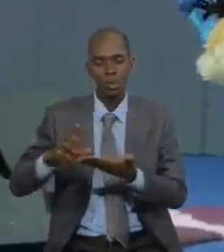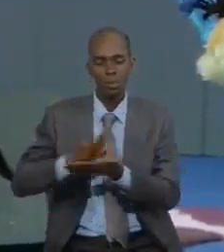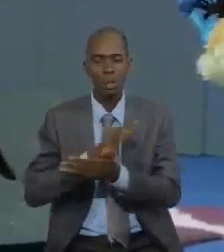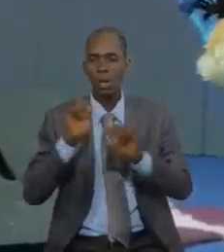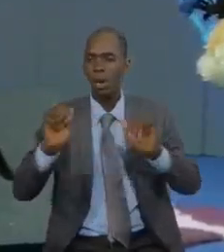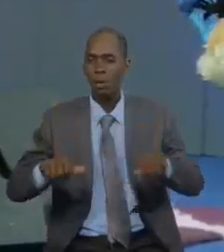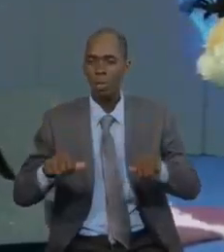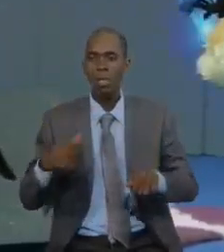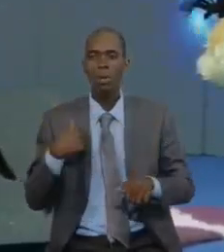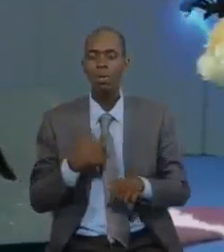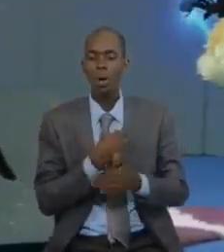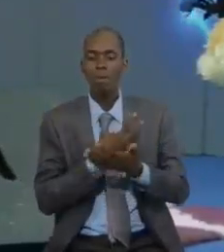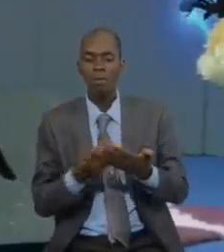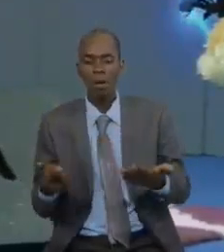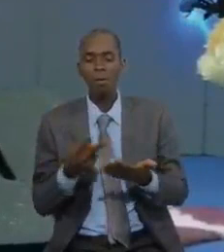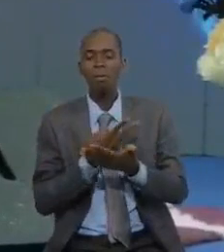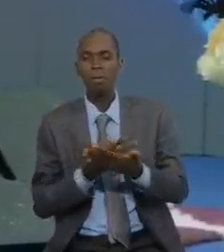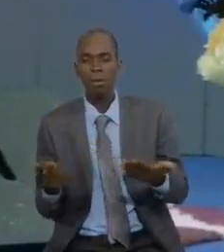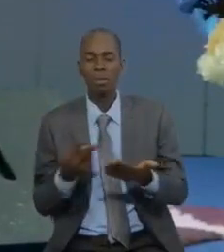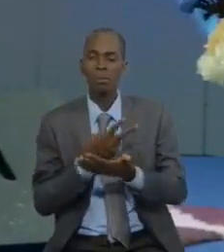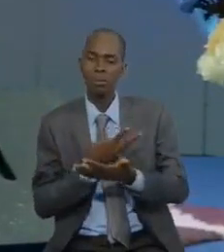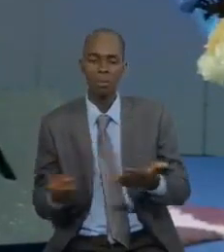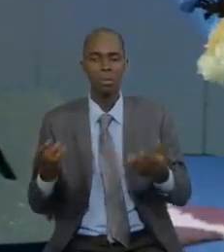we failed and failed and failed and failed.